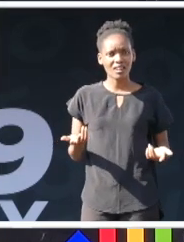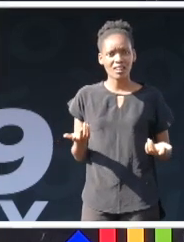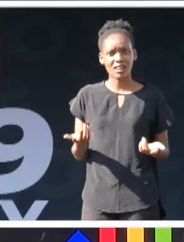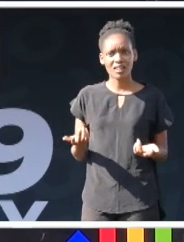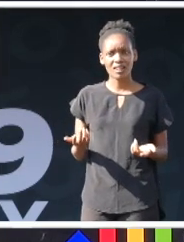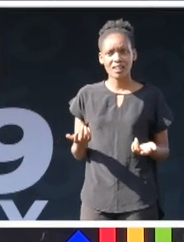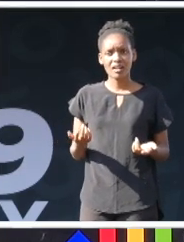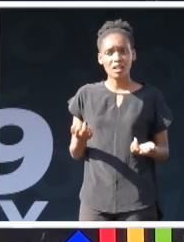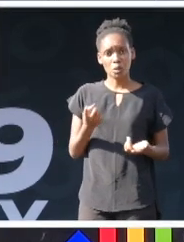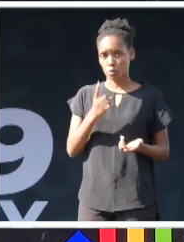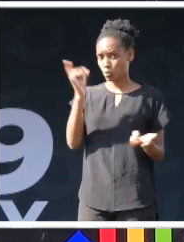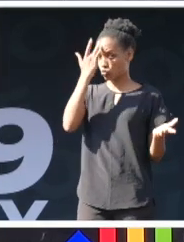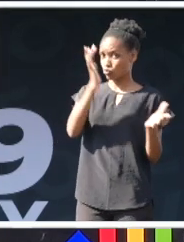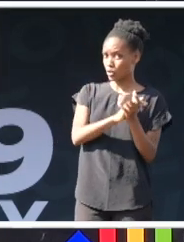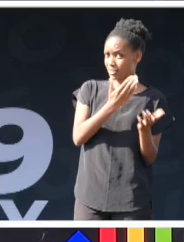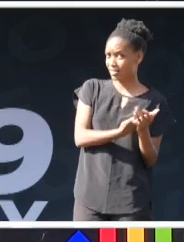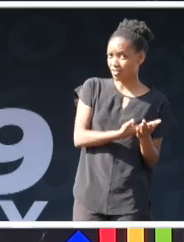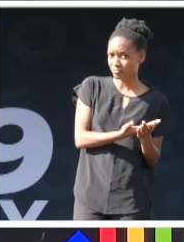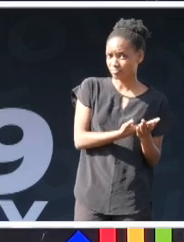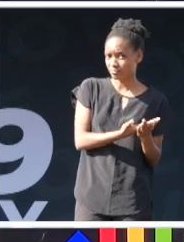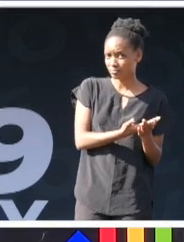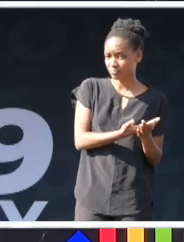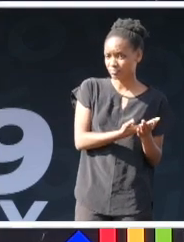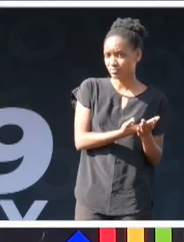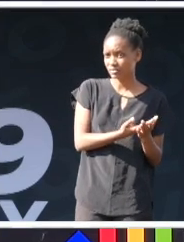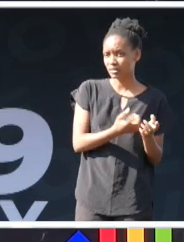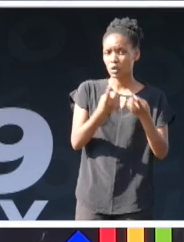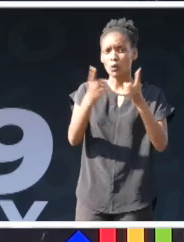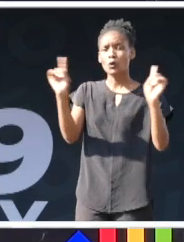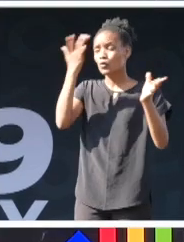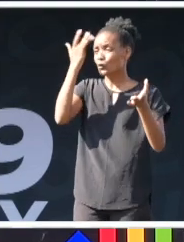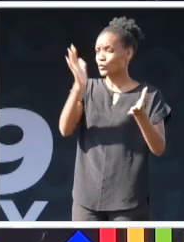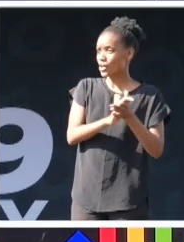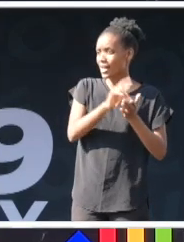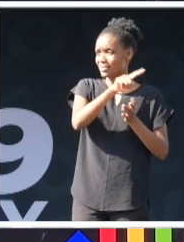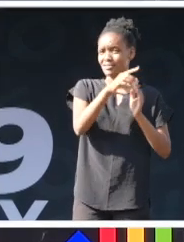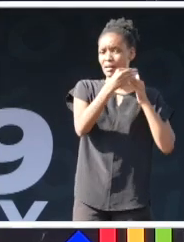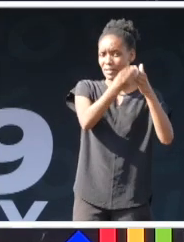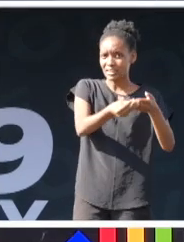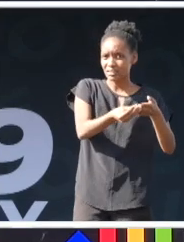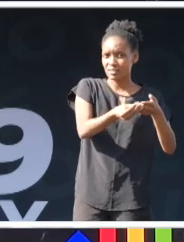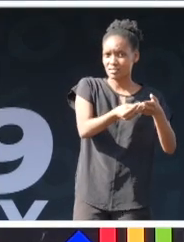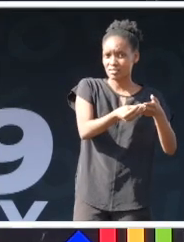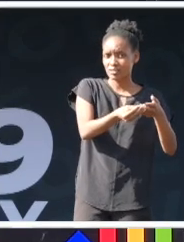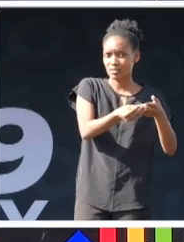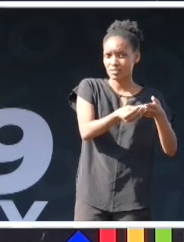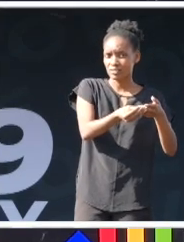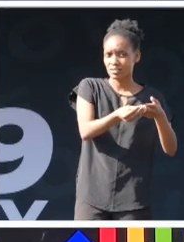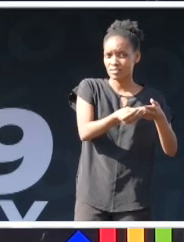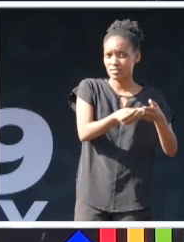Can you really trust them? Do you trust them to lead you?